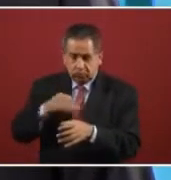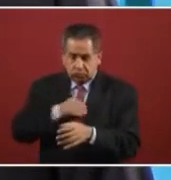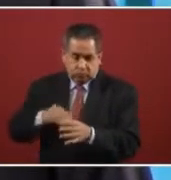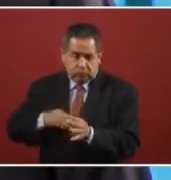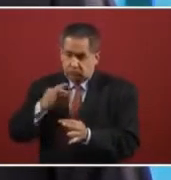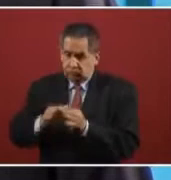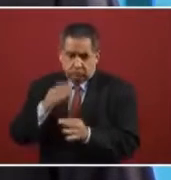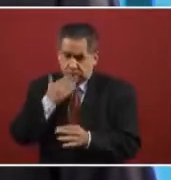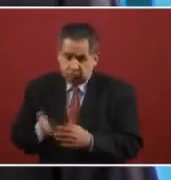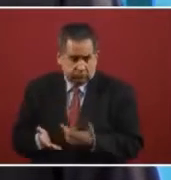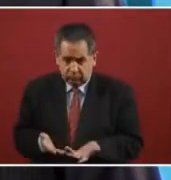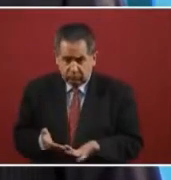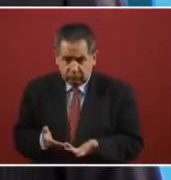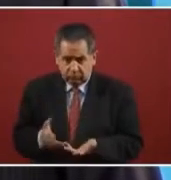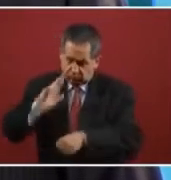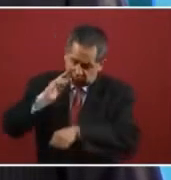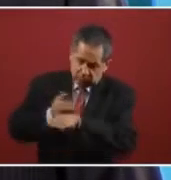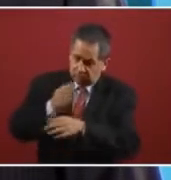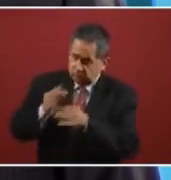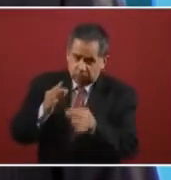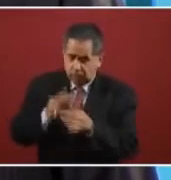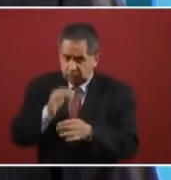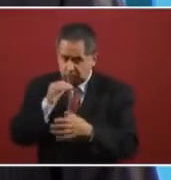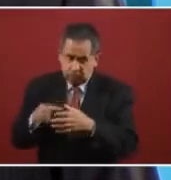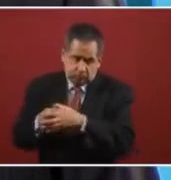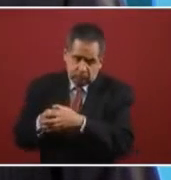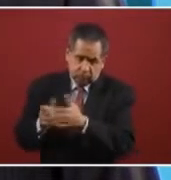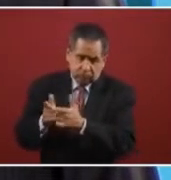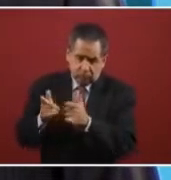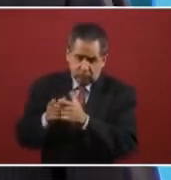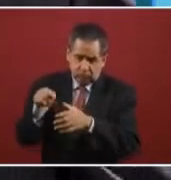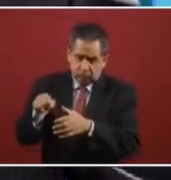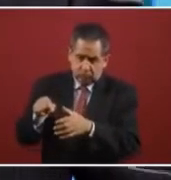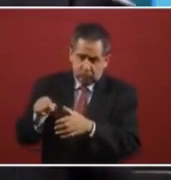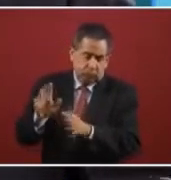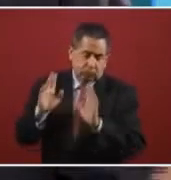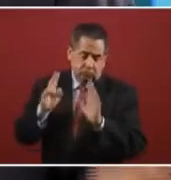did not comply with their responsibilities.